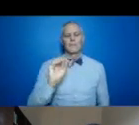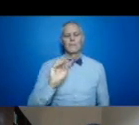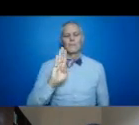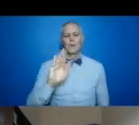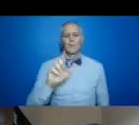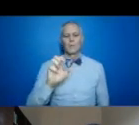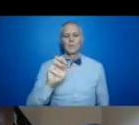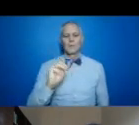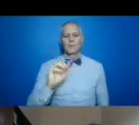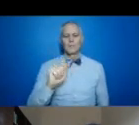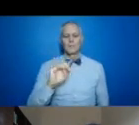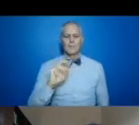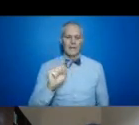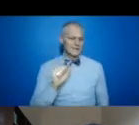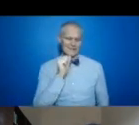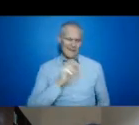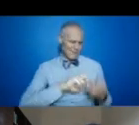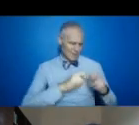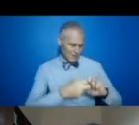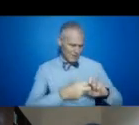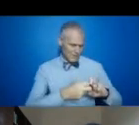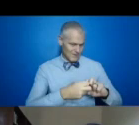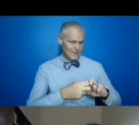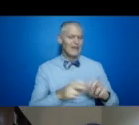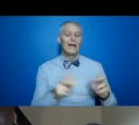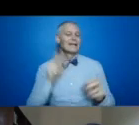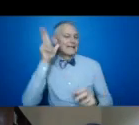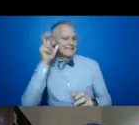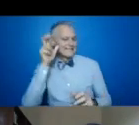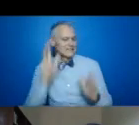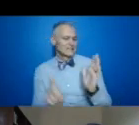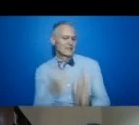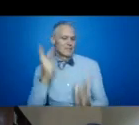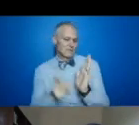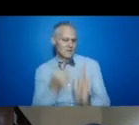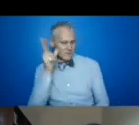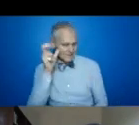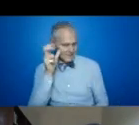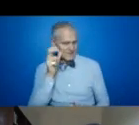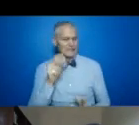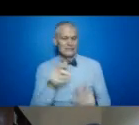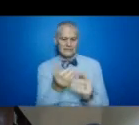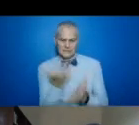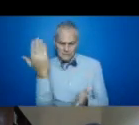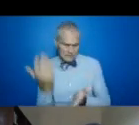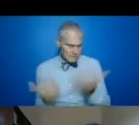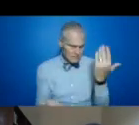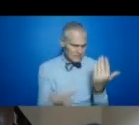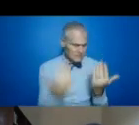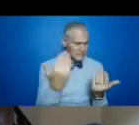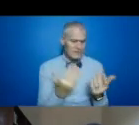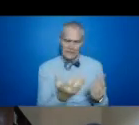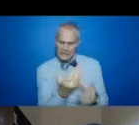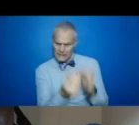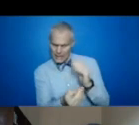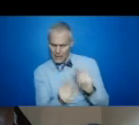listen with what we call double listening, deconstructive listening, listening for the absent but implicit in the way that